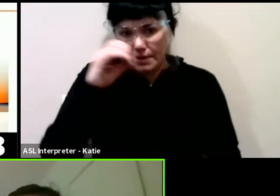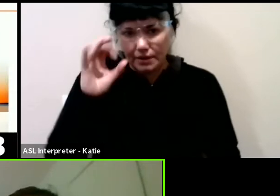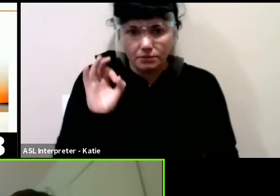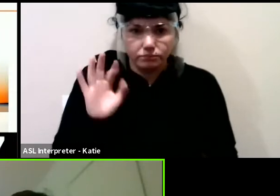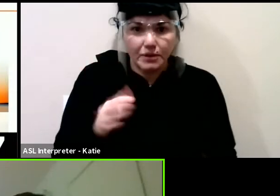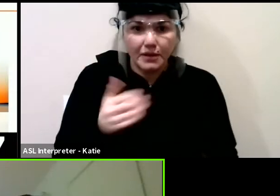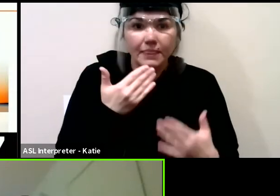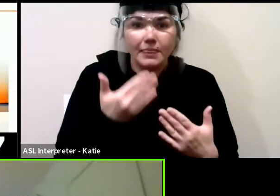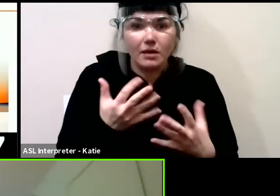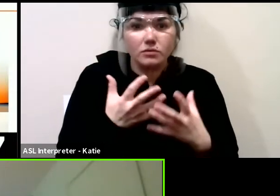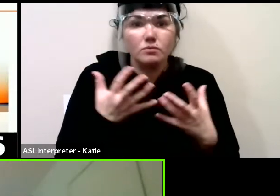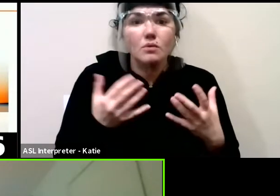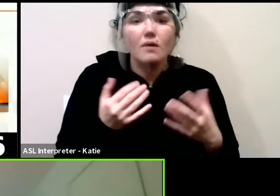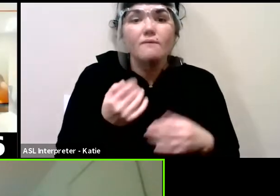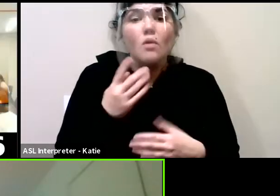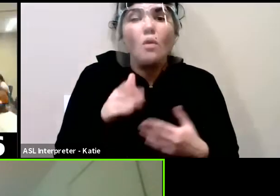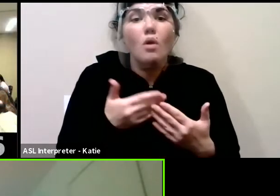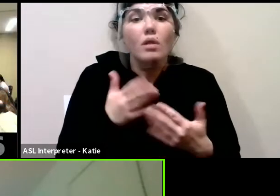work